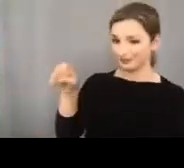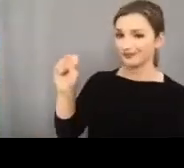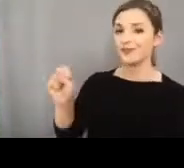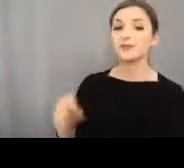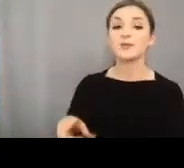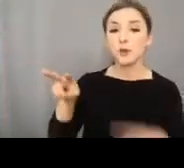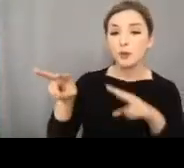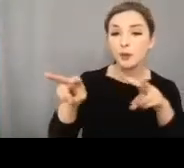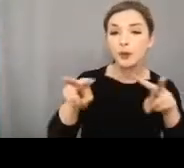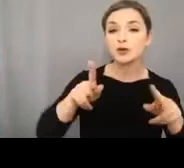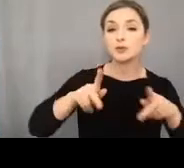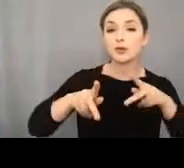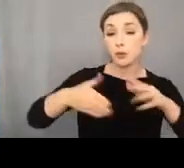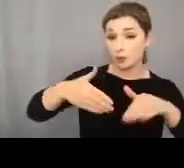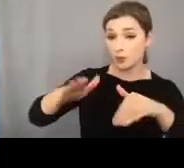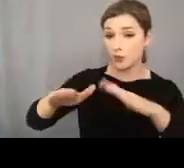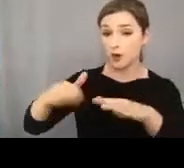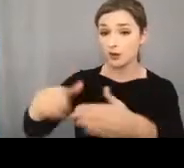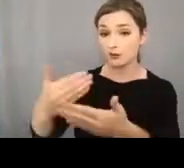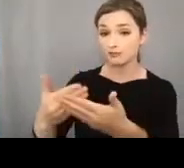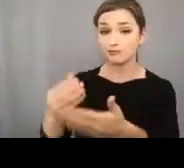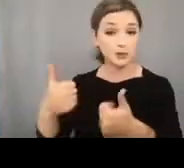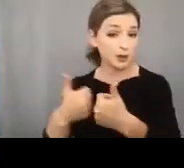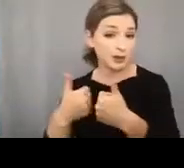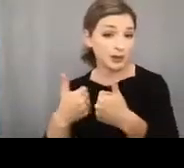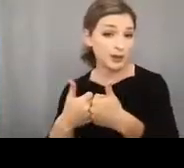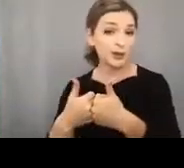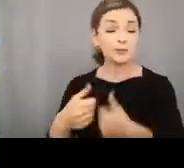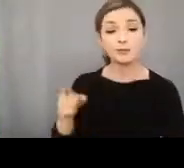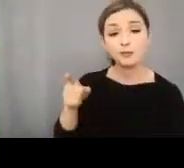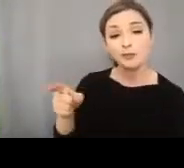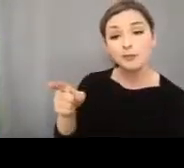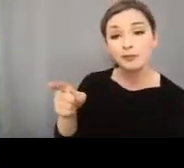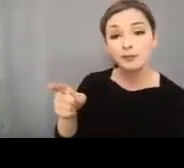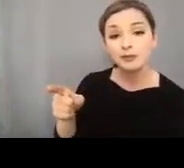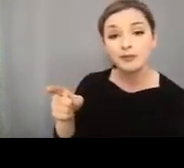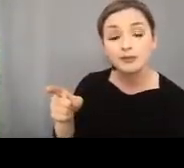to the game from the campus there. I can watch the south gate where it's coming in.